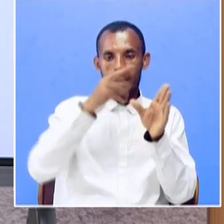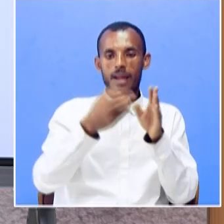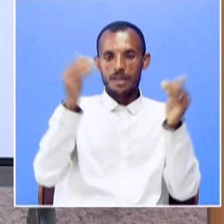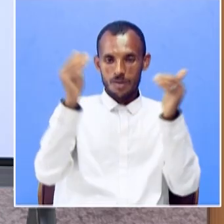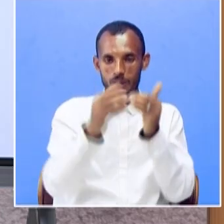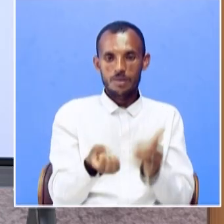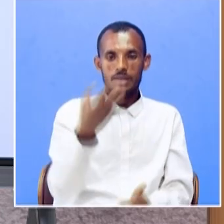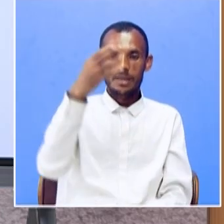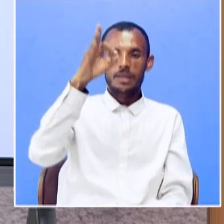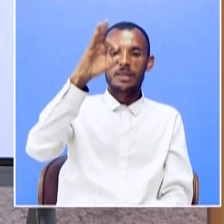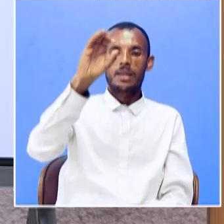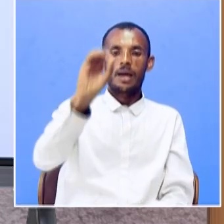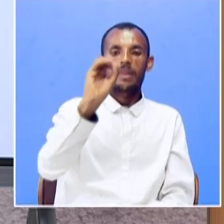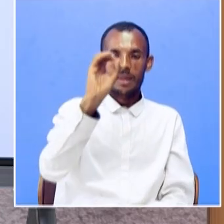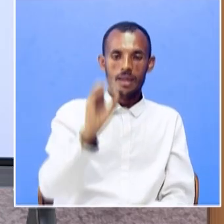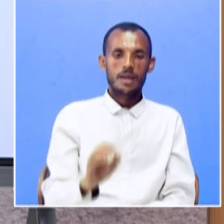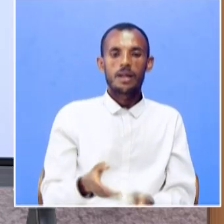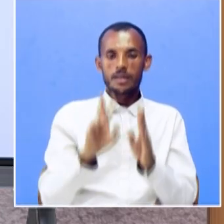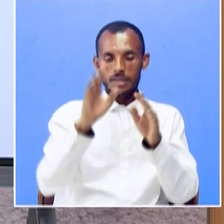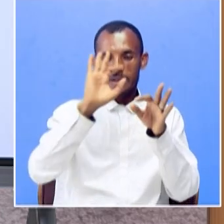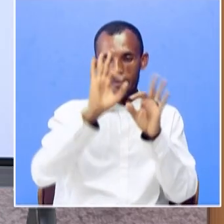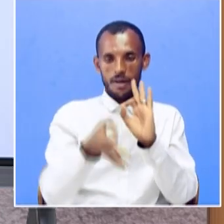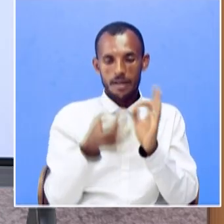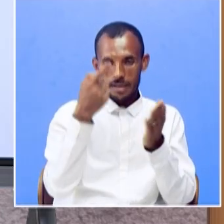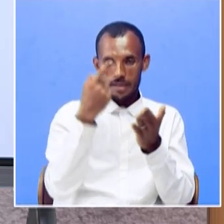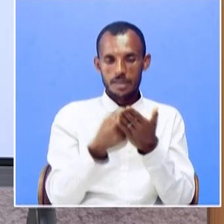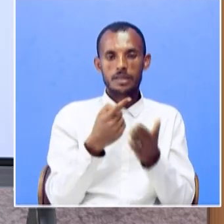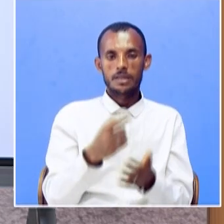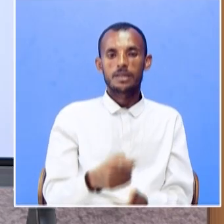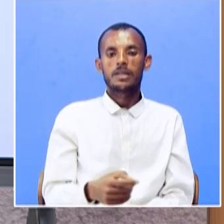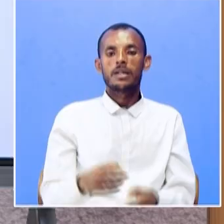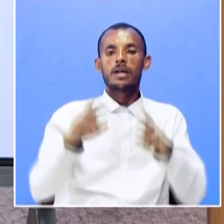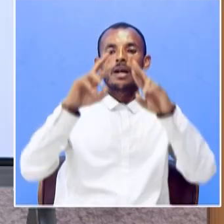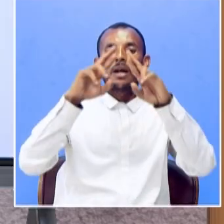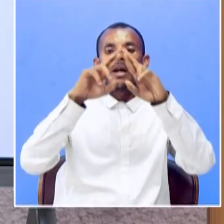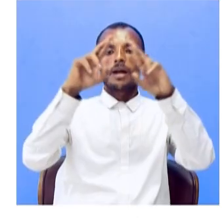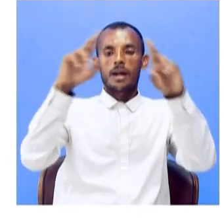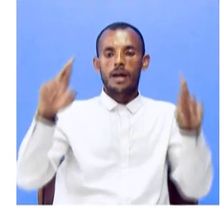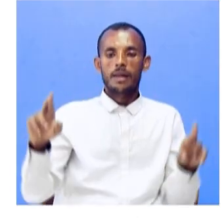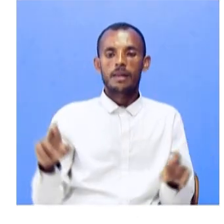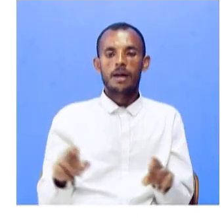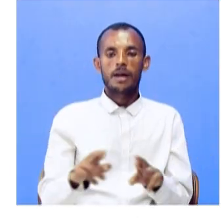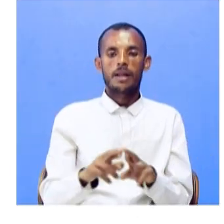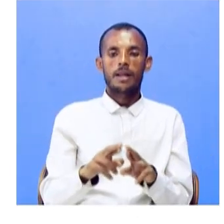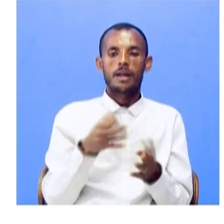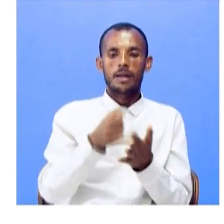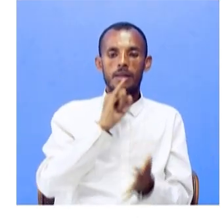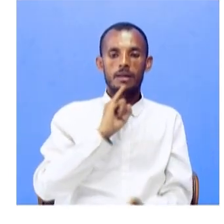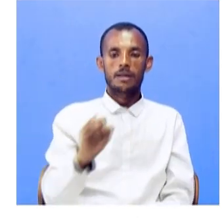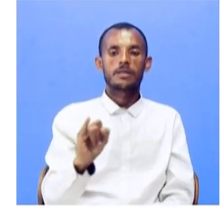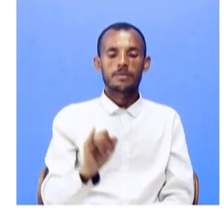or right angle. So let's define this form. Rectangle, it is